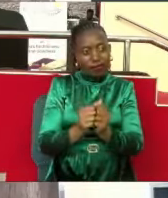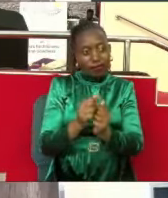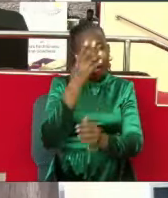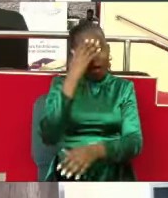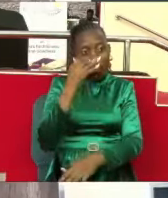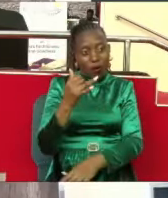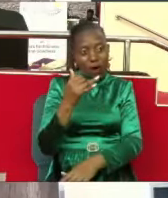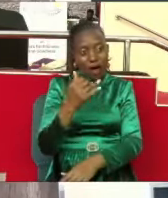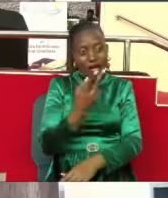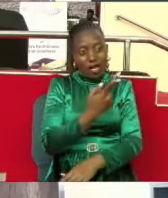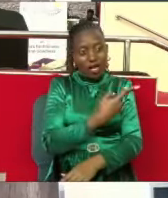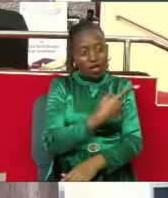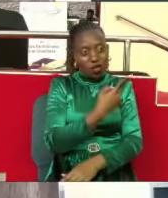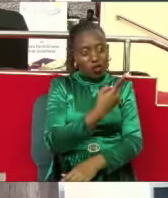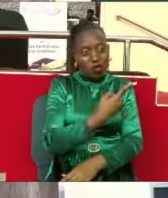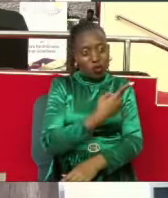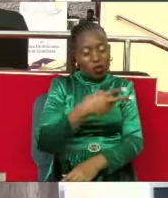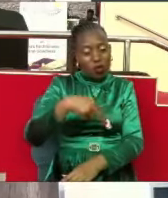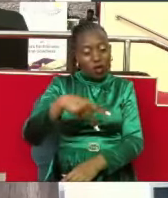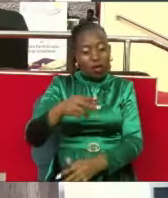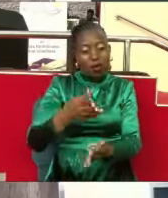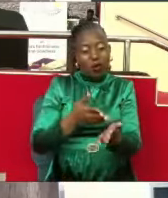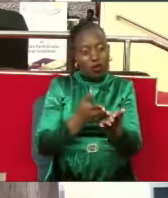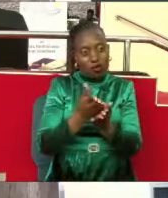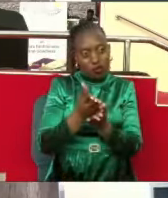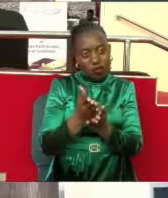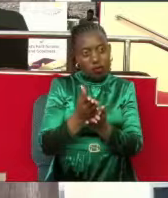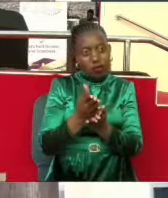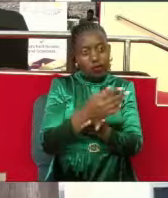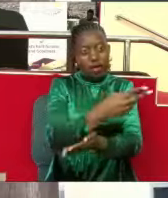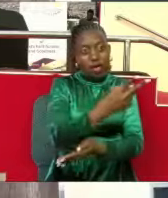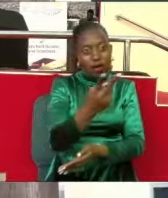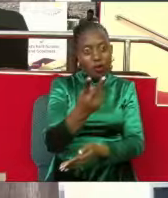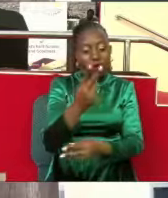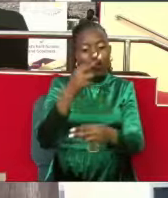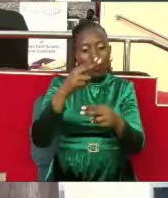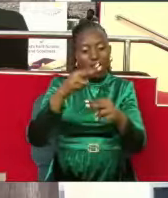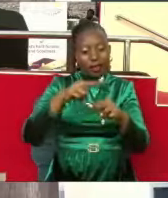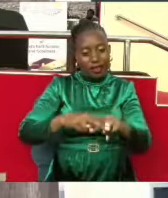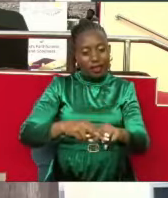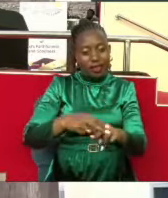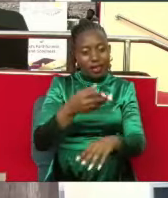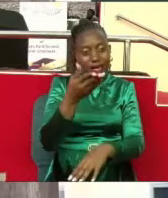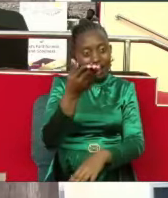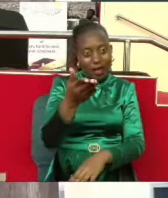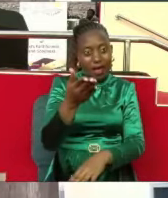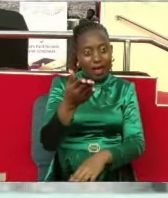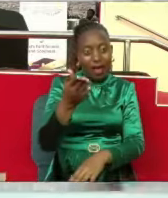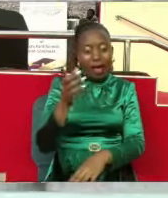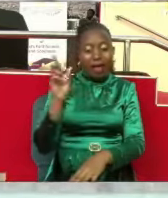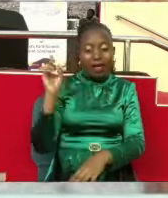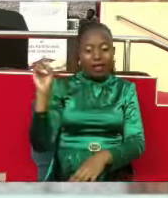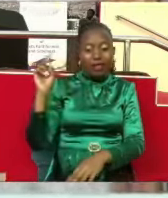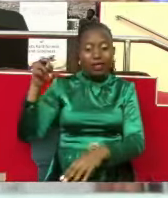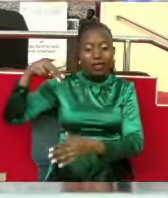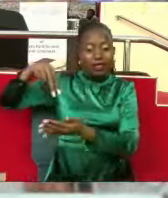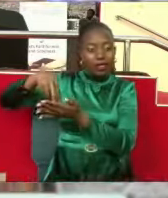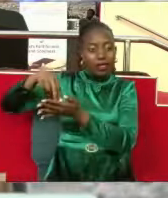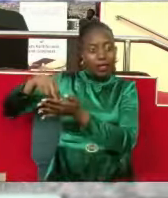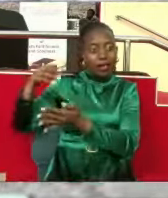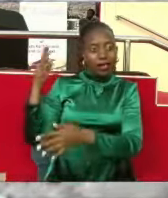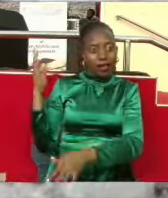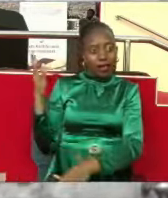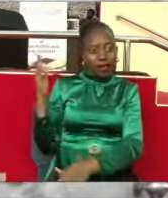Because they walked through, kwa sababu walipitia ndani. You are seated there and I'm standing here today. Umeketi pale na nimesimama hapa zipo. They never gave up.